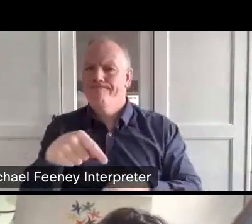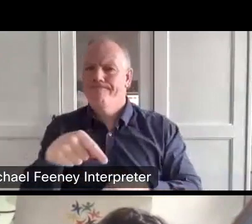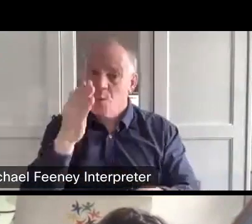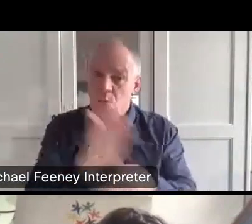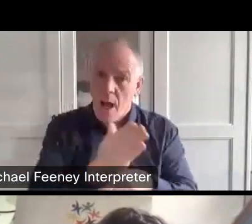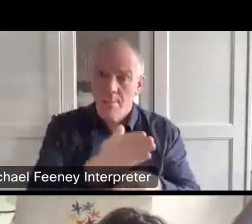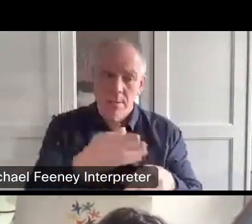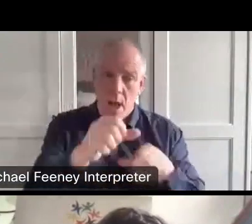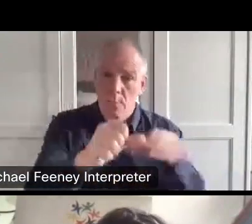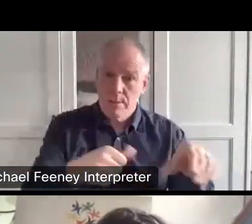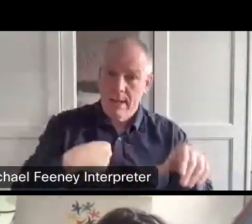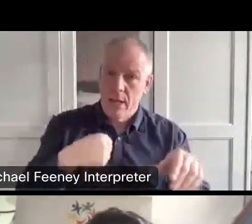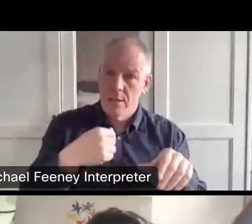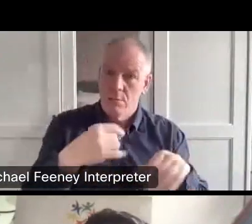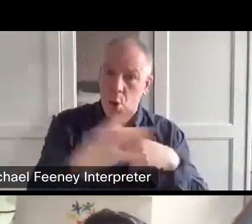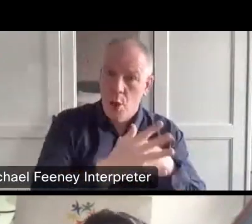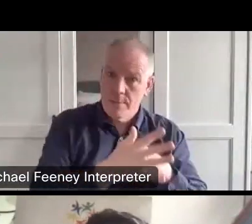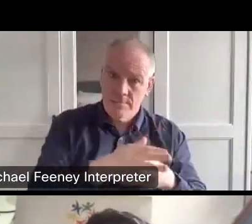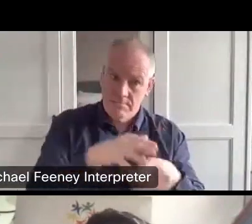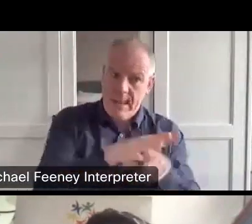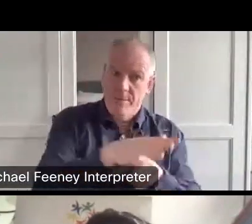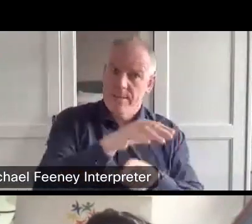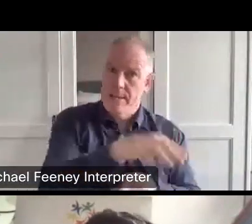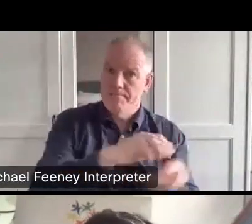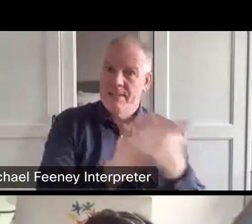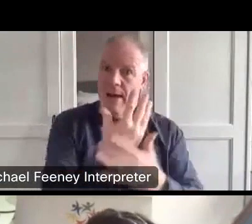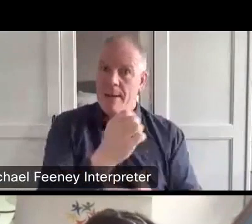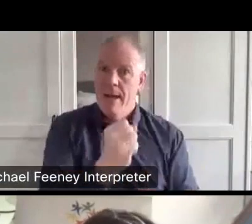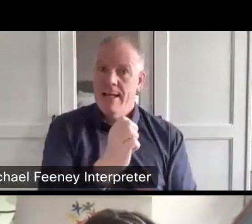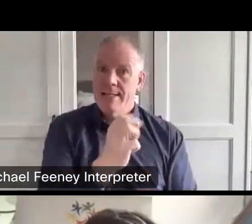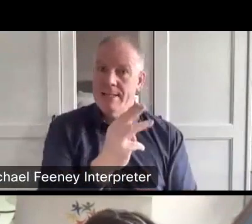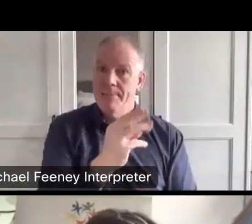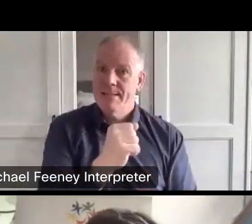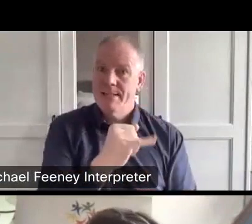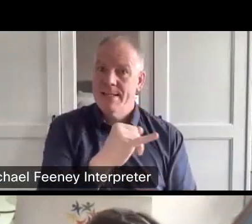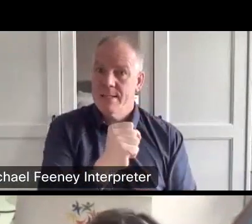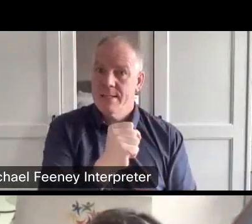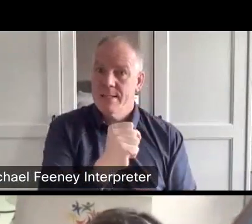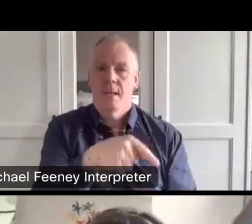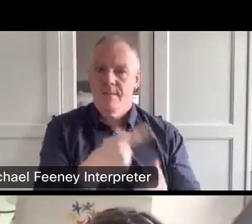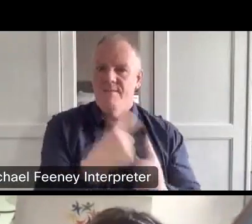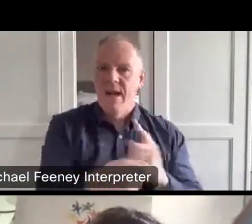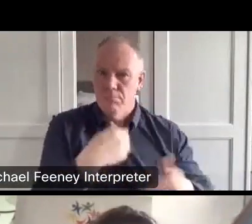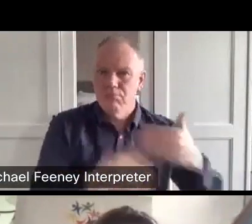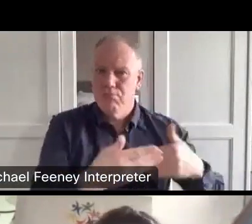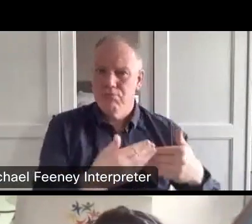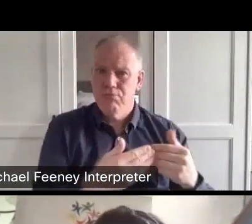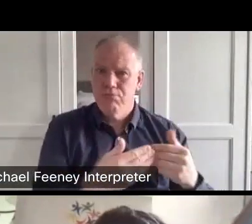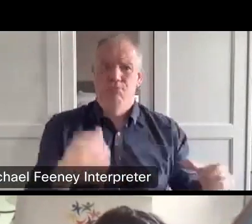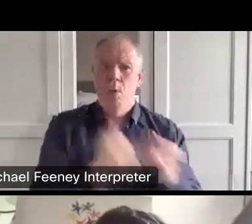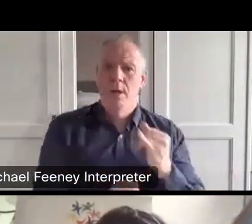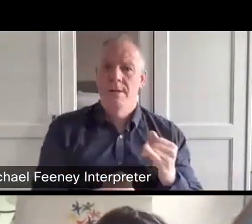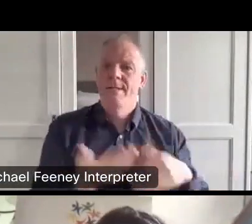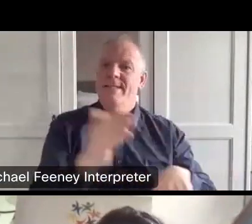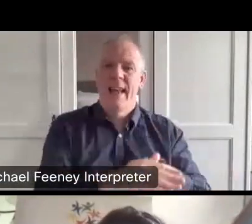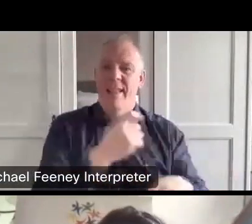contribute to Tony's sepsis? Like the septic process progressed rapidly. Tony was dead within